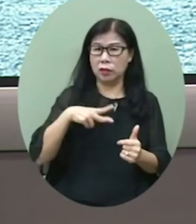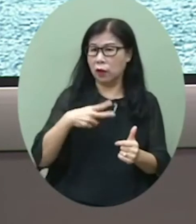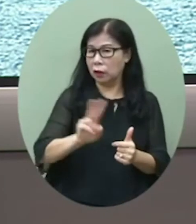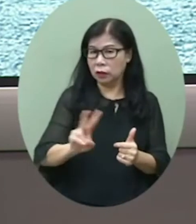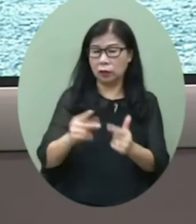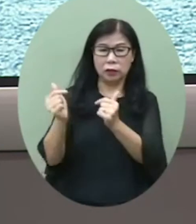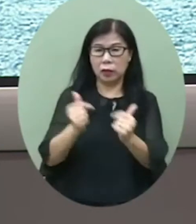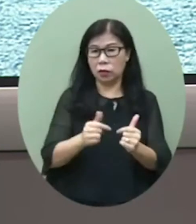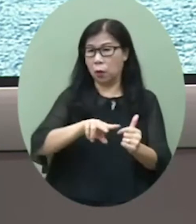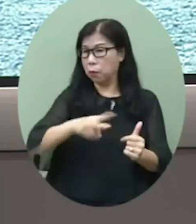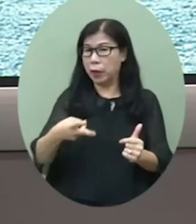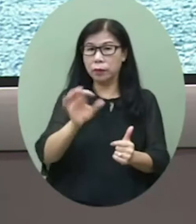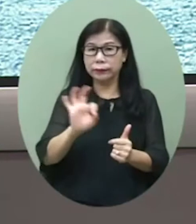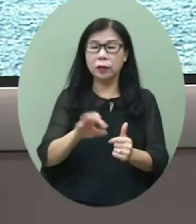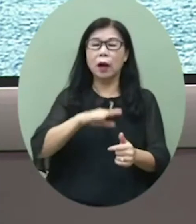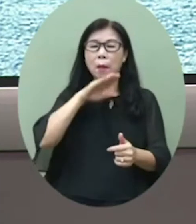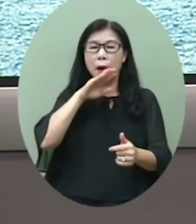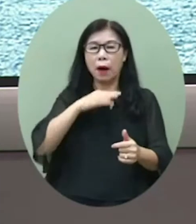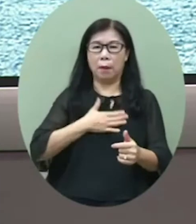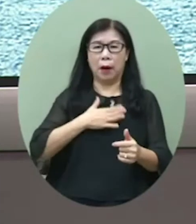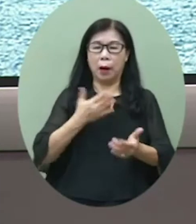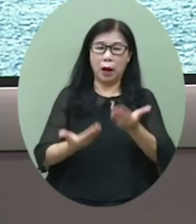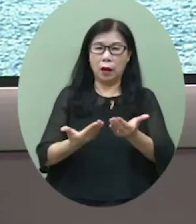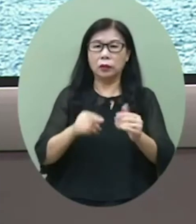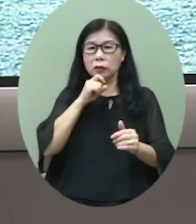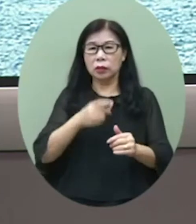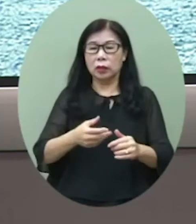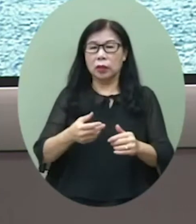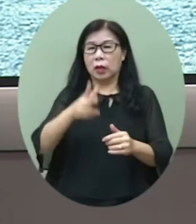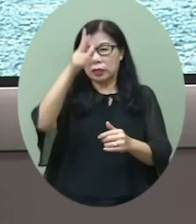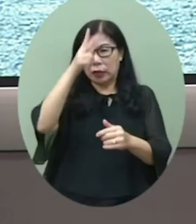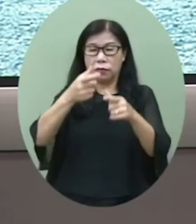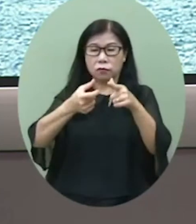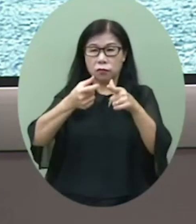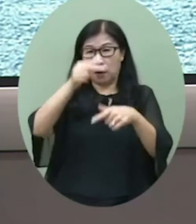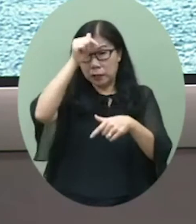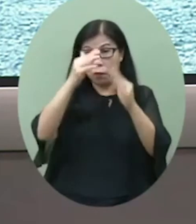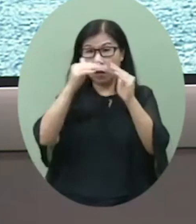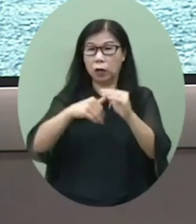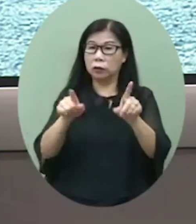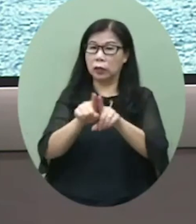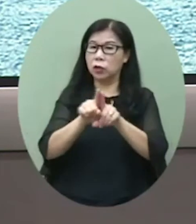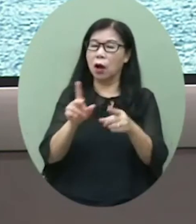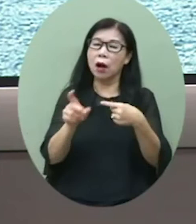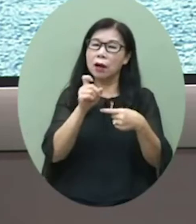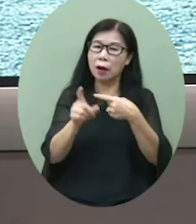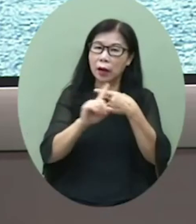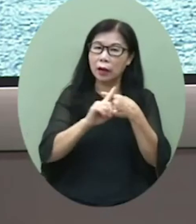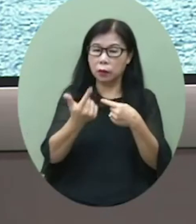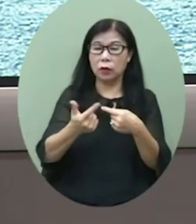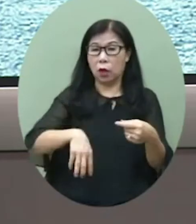into hospitals for treatment and isolation. But if, say, this outbreak continues, it will actually